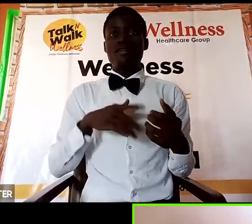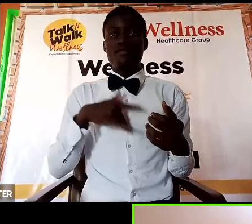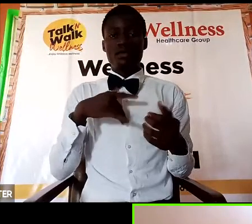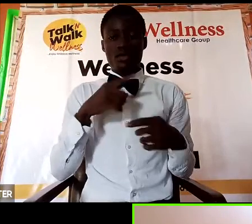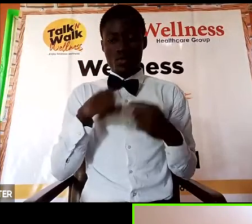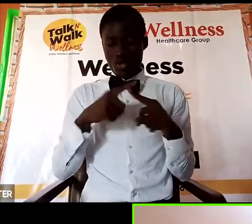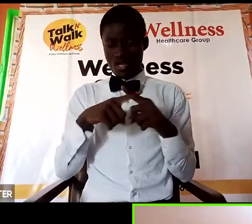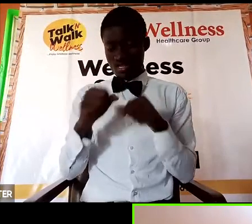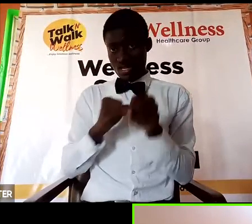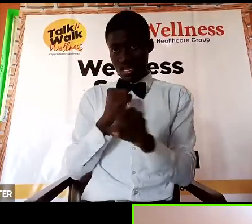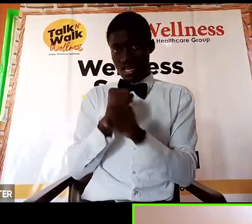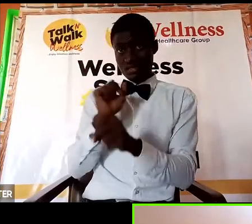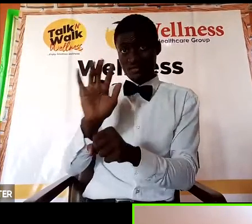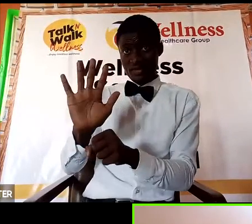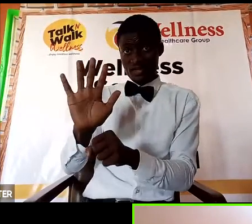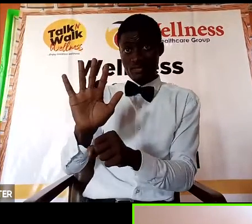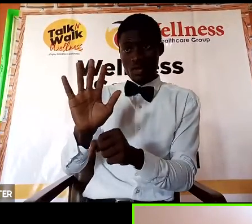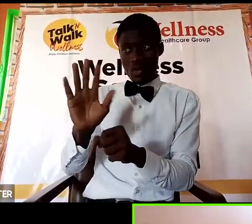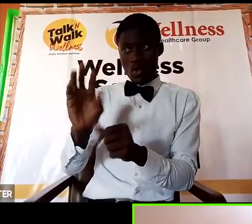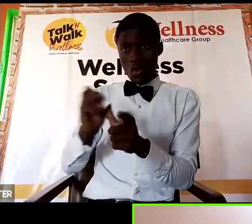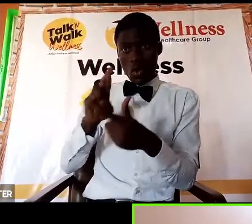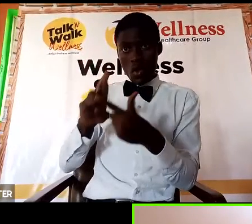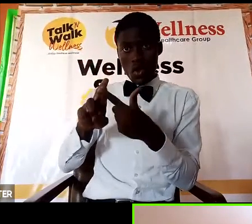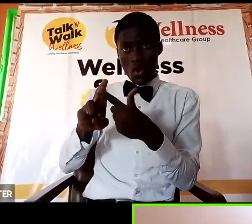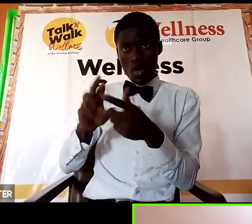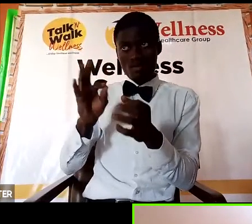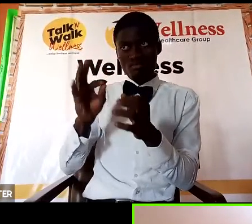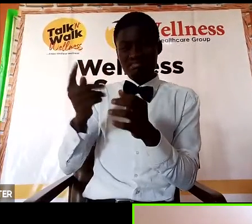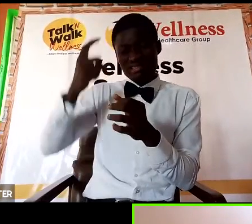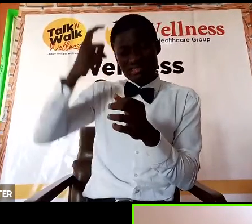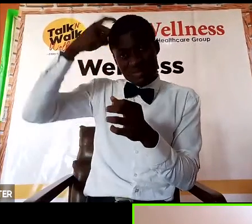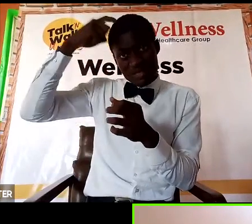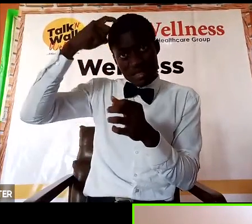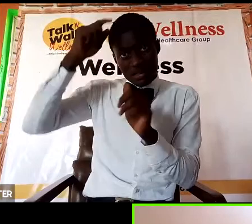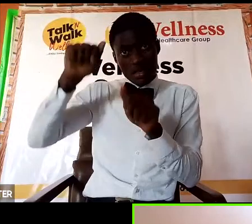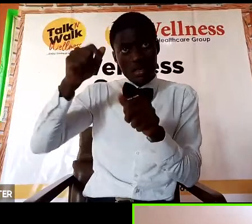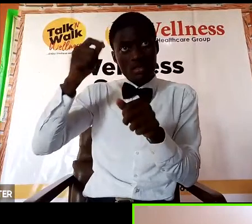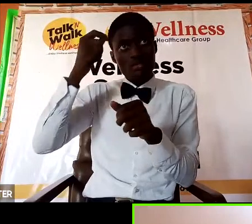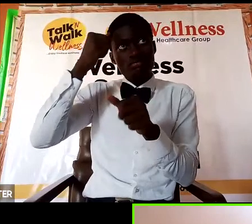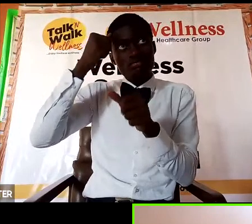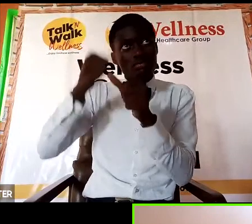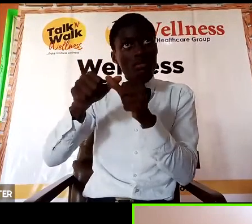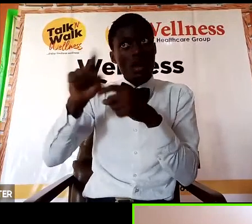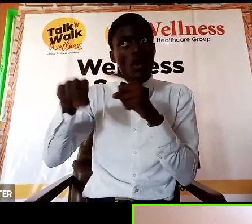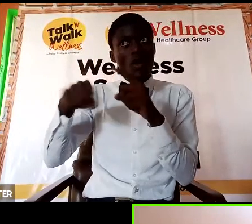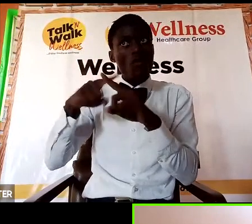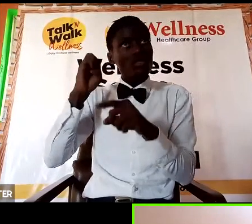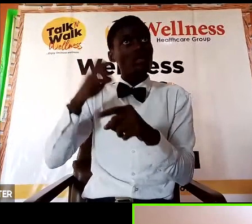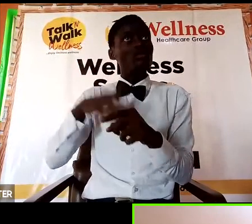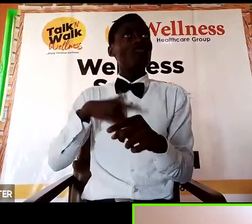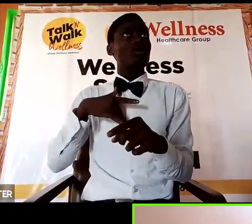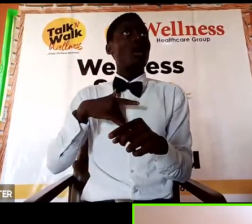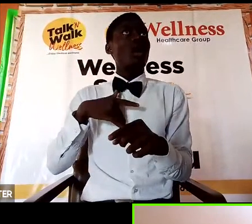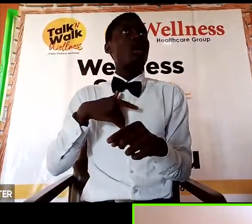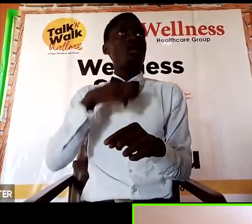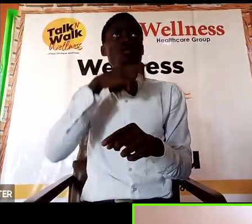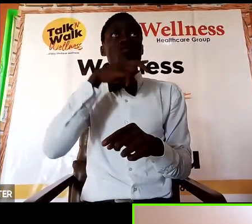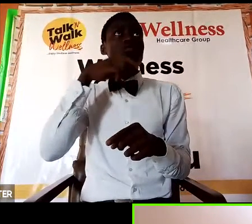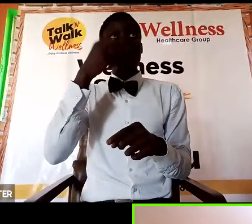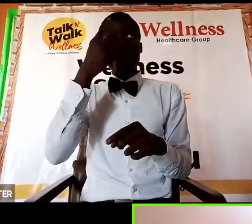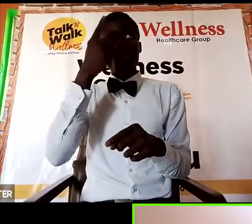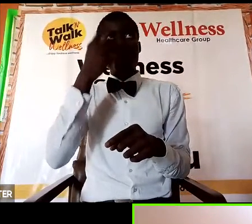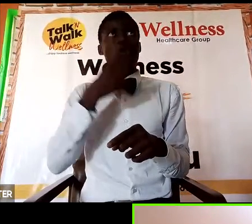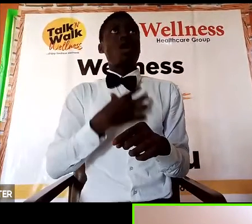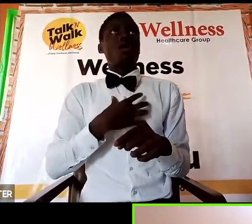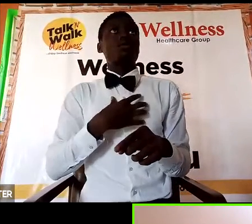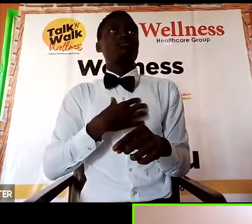going to remember, the brain will always remember the time you felt this way, mommy slapped you is a bad thing. And the person might not be able to feel good.